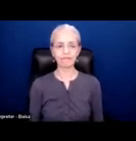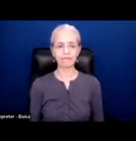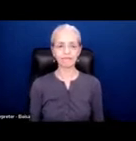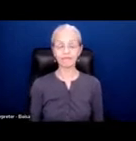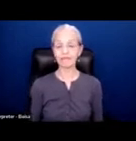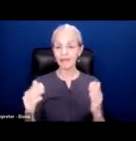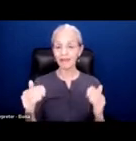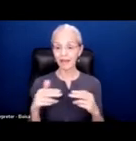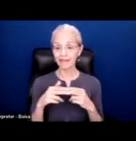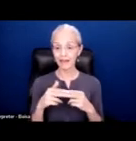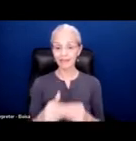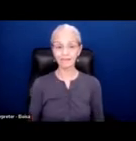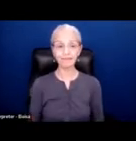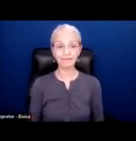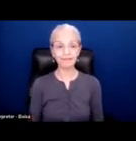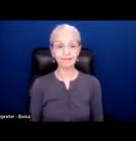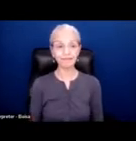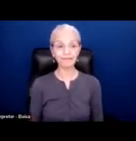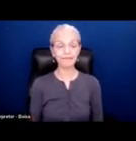Next slide, please.